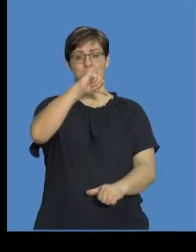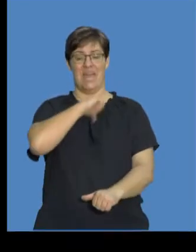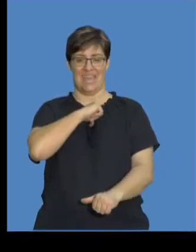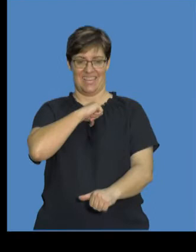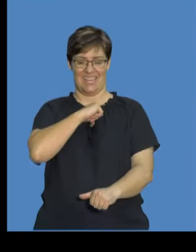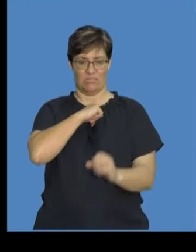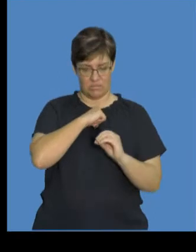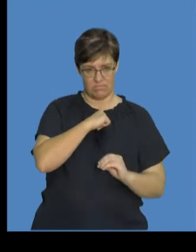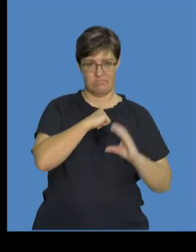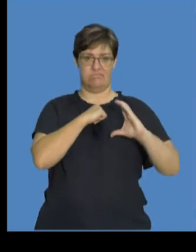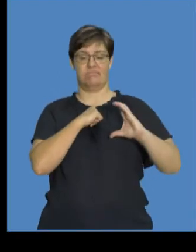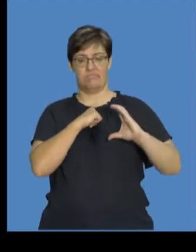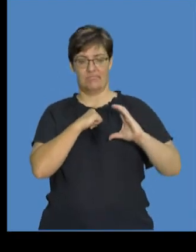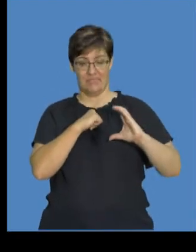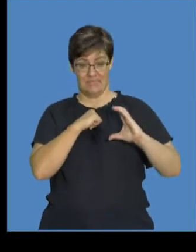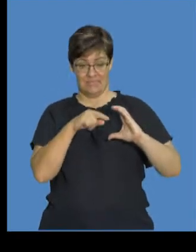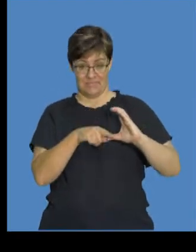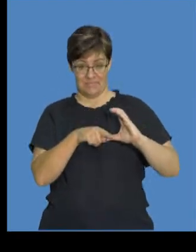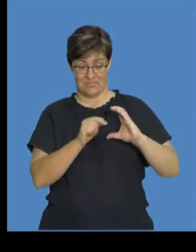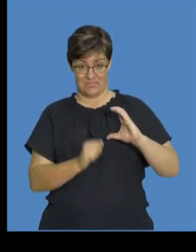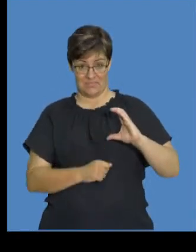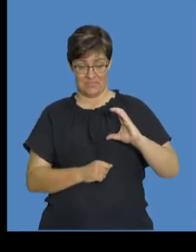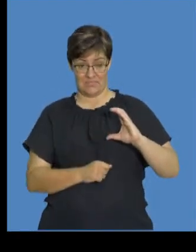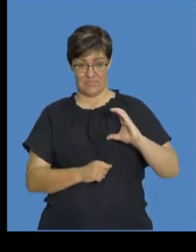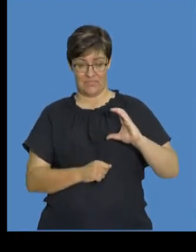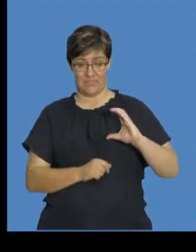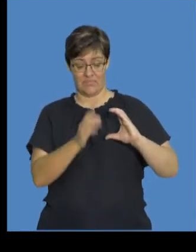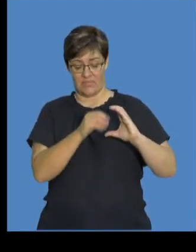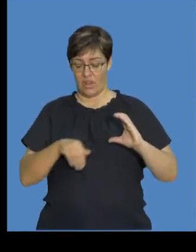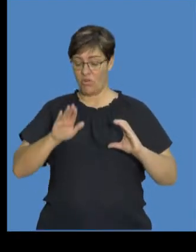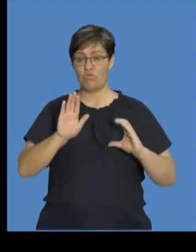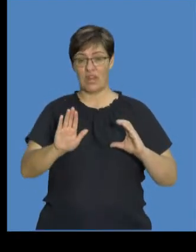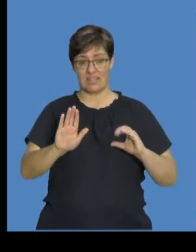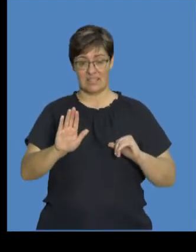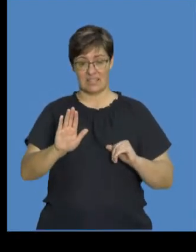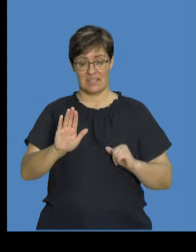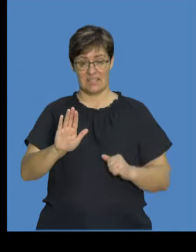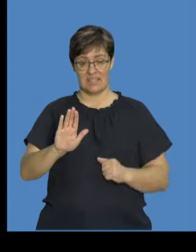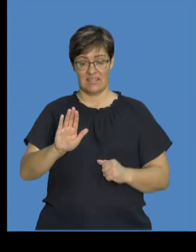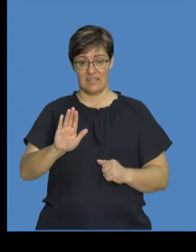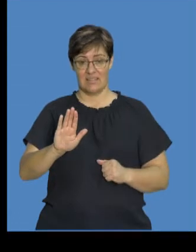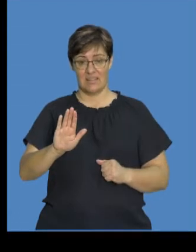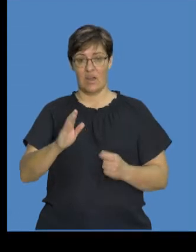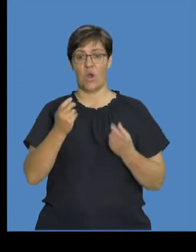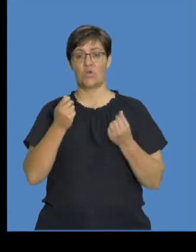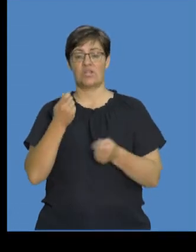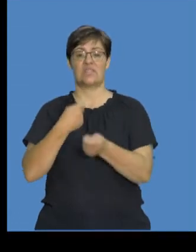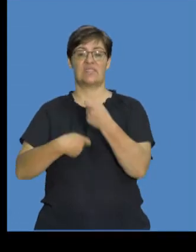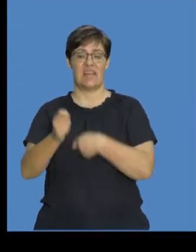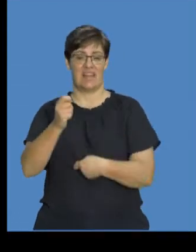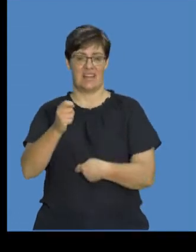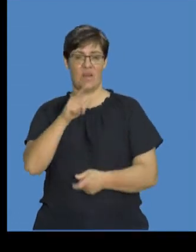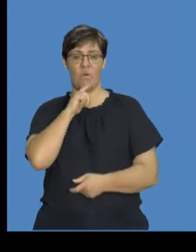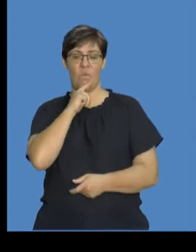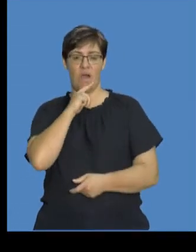back into my showroom. Okay? And obviously, you're going to credit your cost